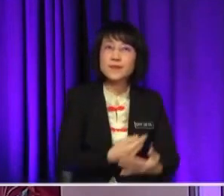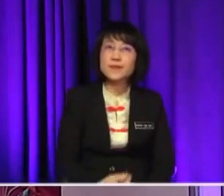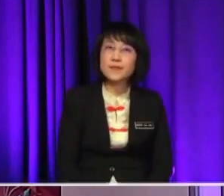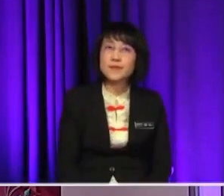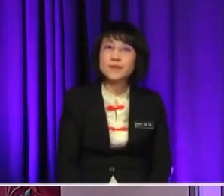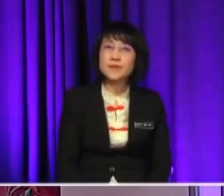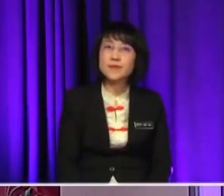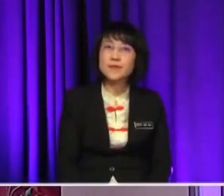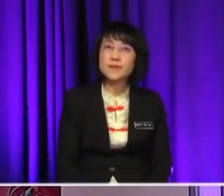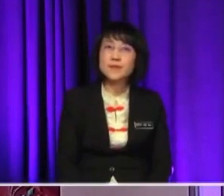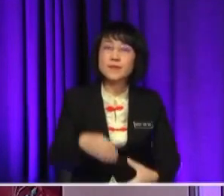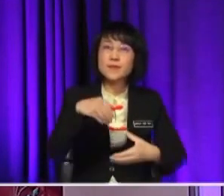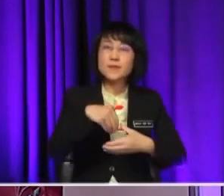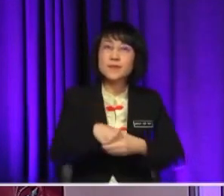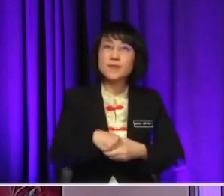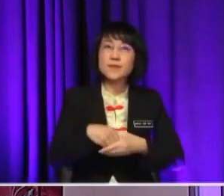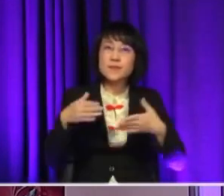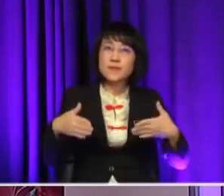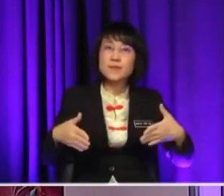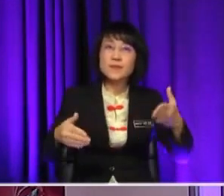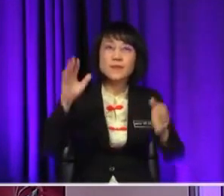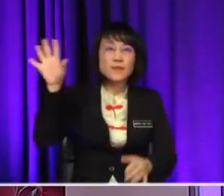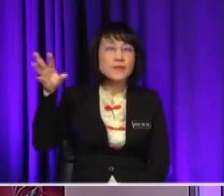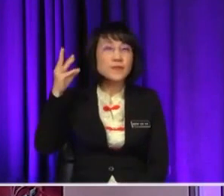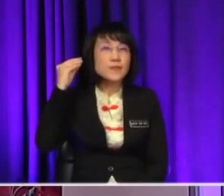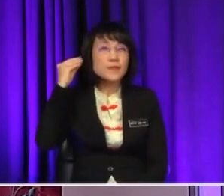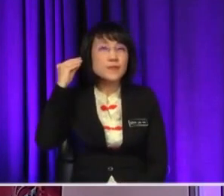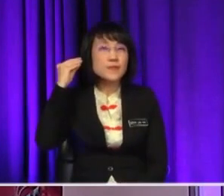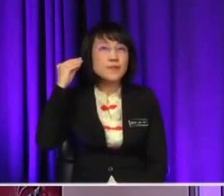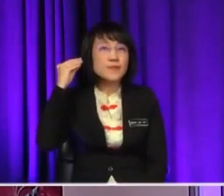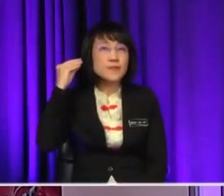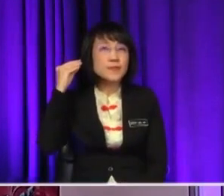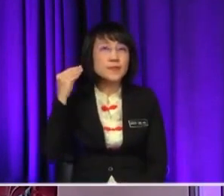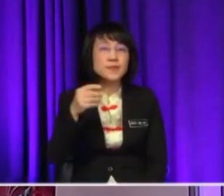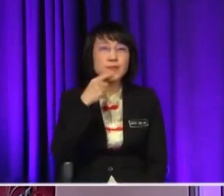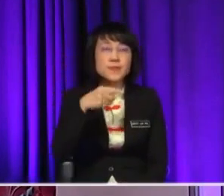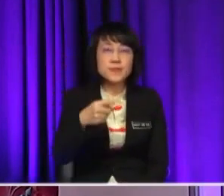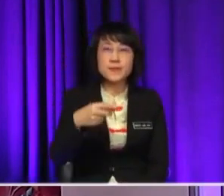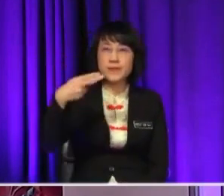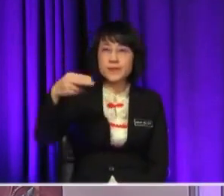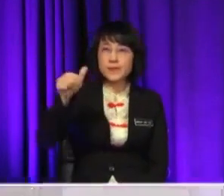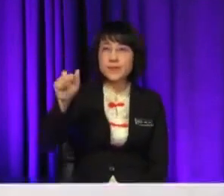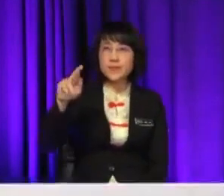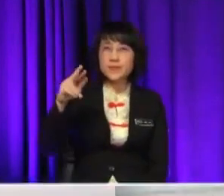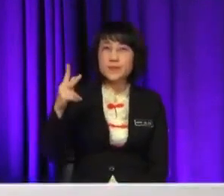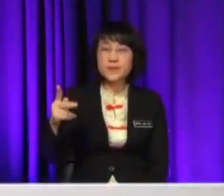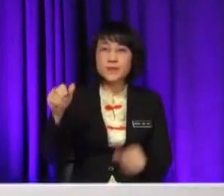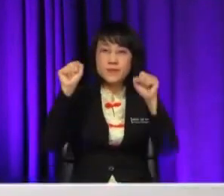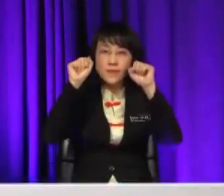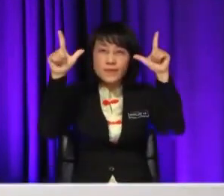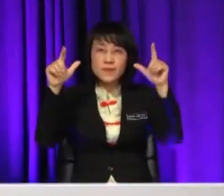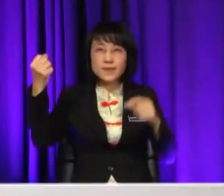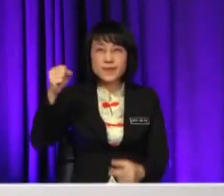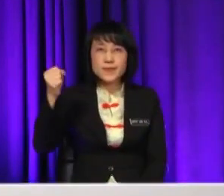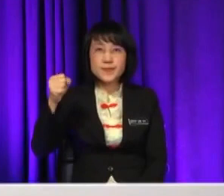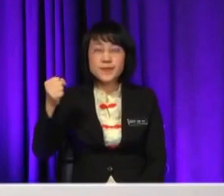especially in the way certain sounds are being mentioned. Hark, the alarm bells,